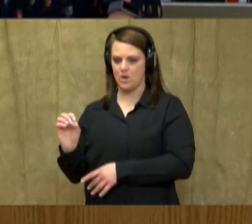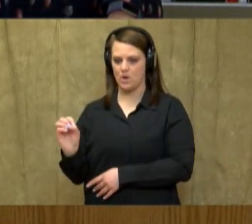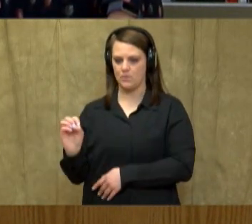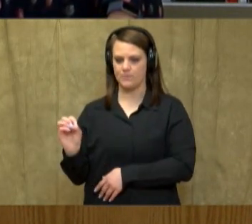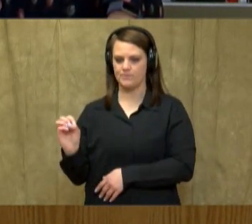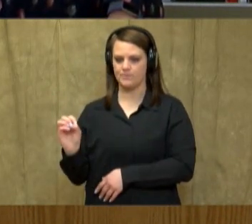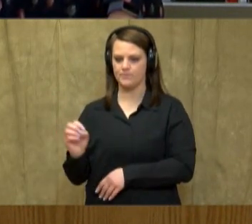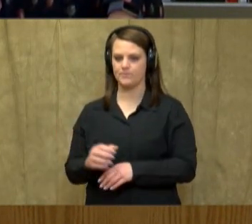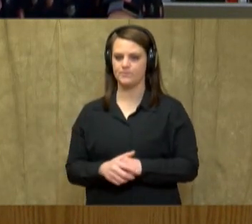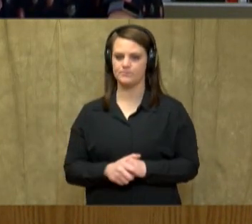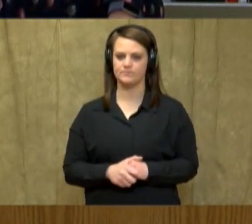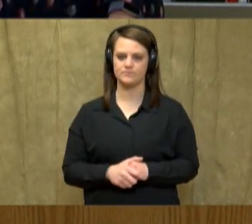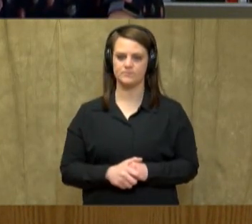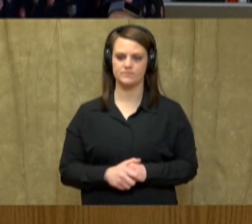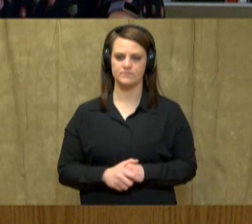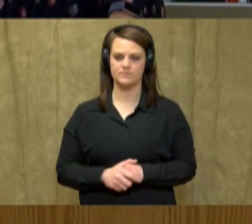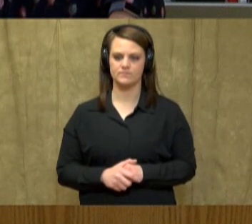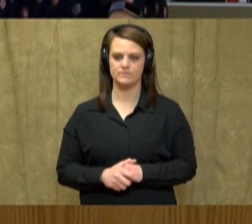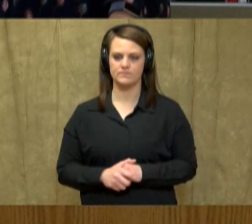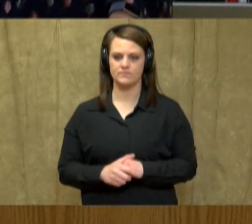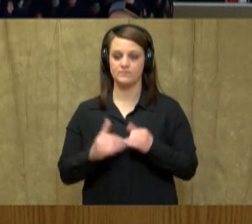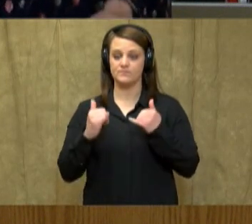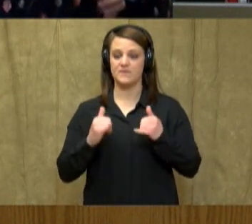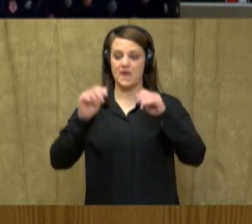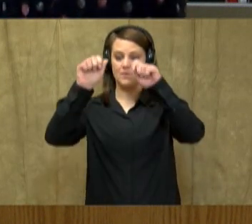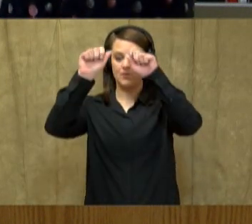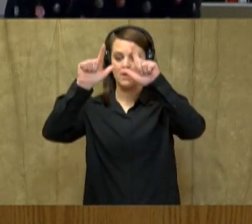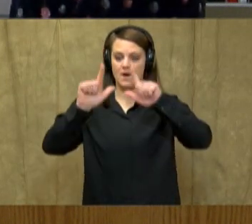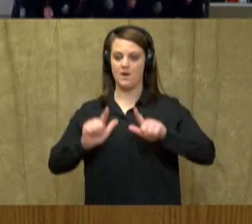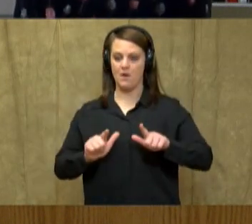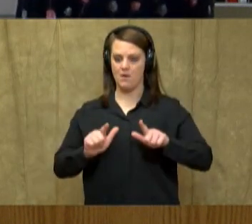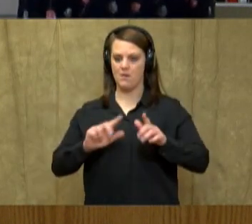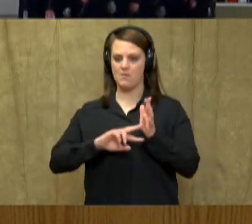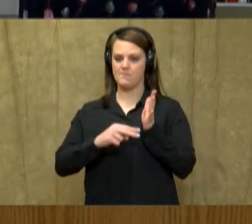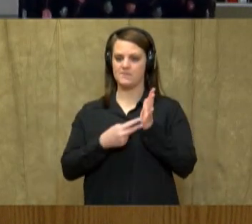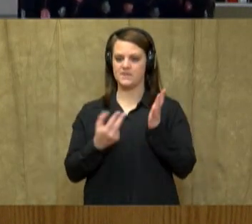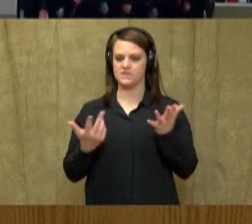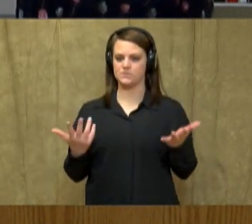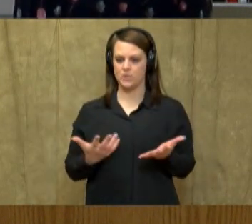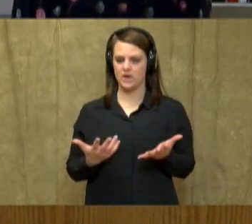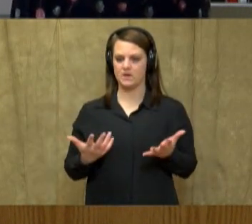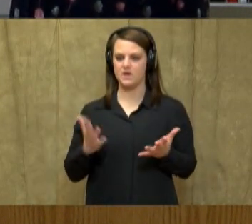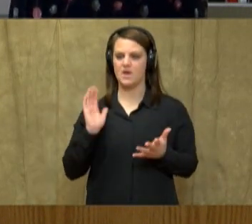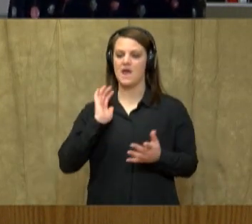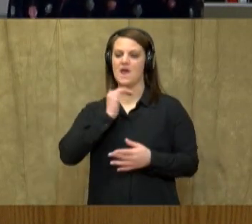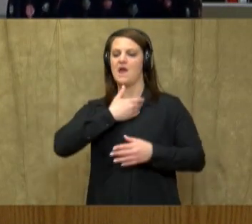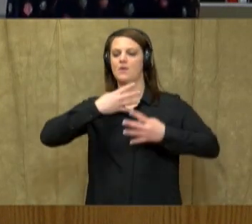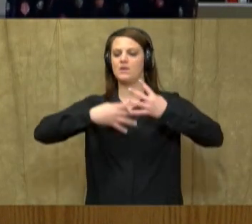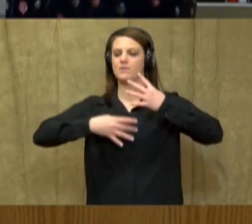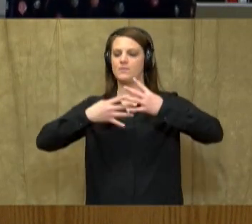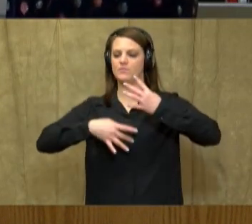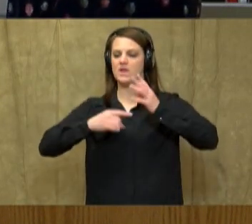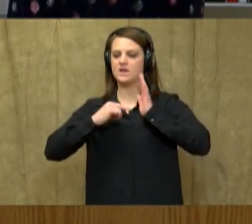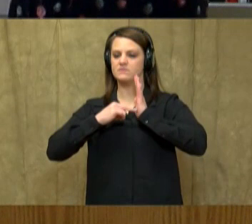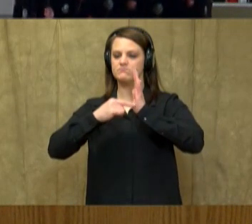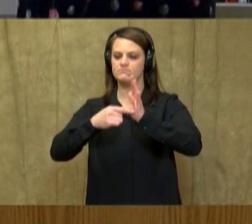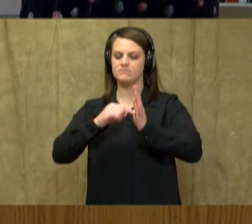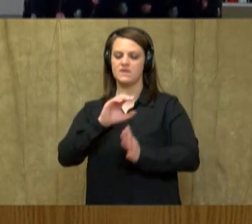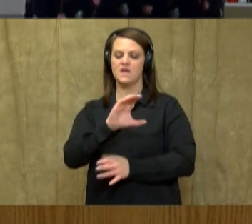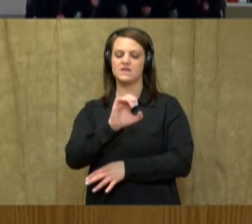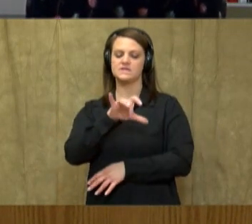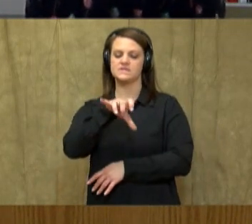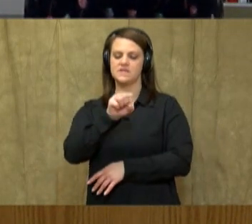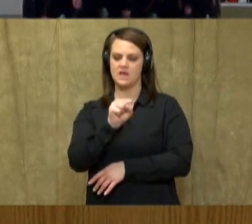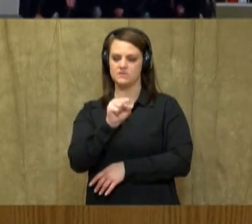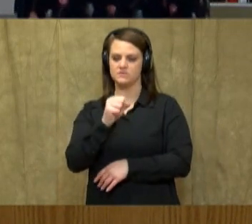type. Now, all this means for blood type is just because our blood cells have antigens